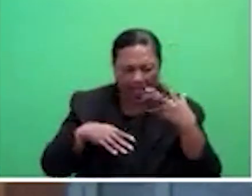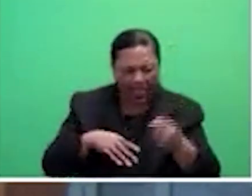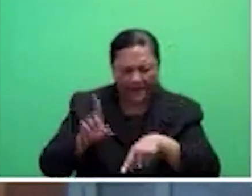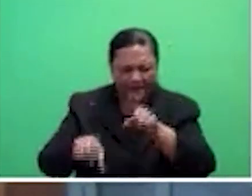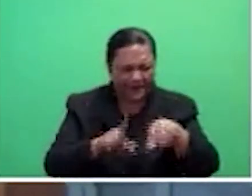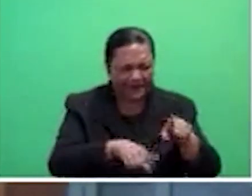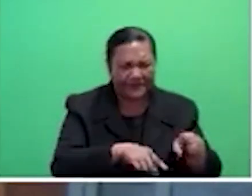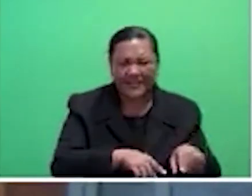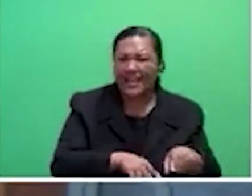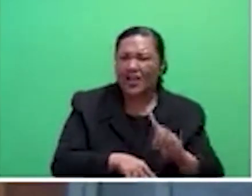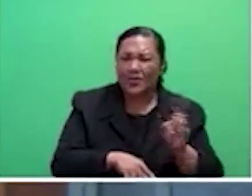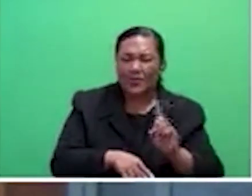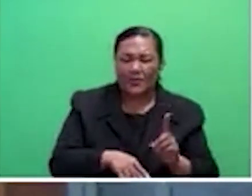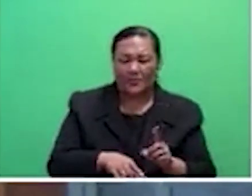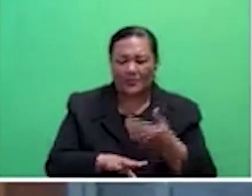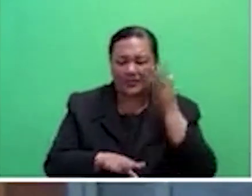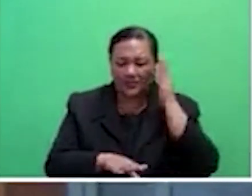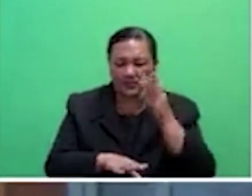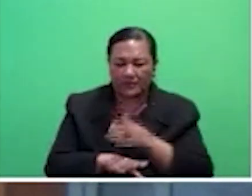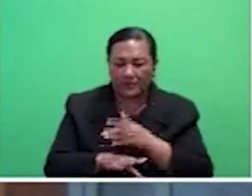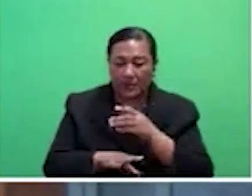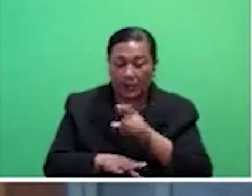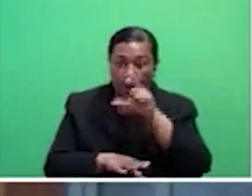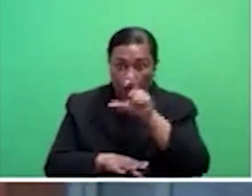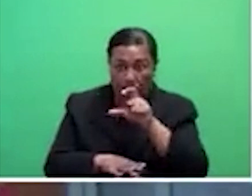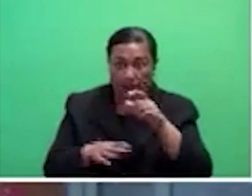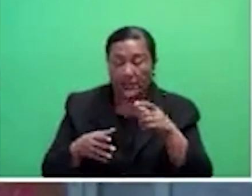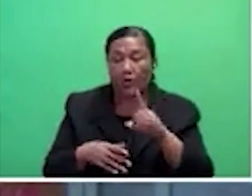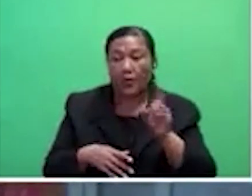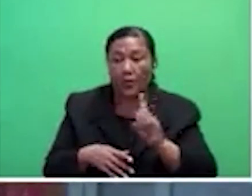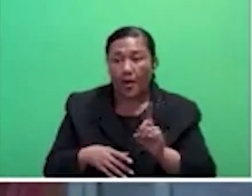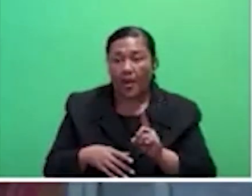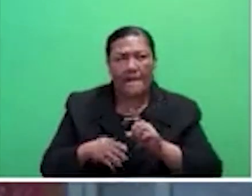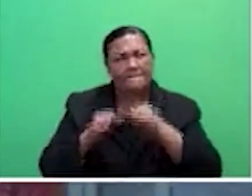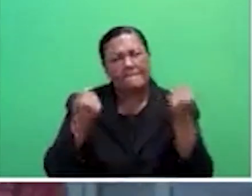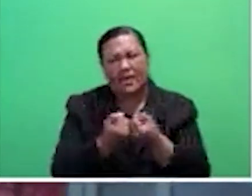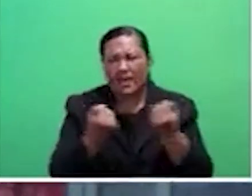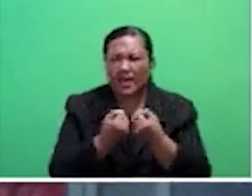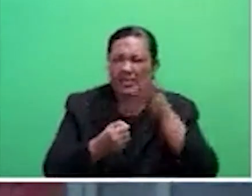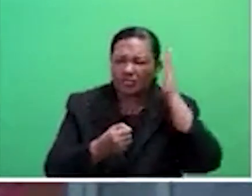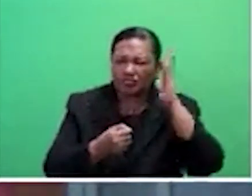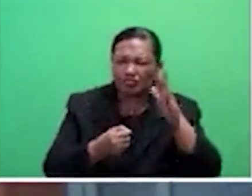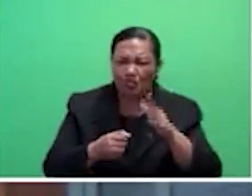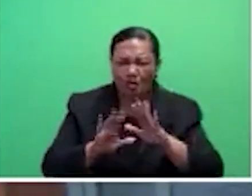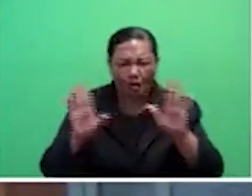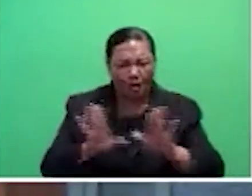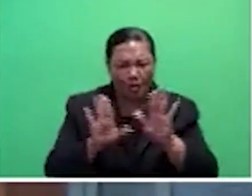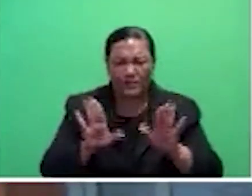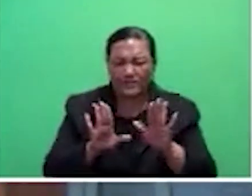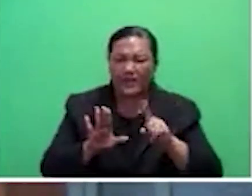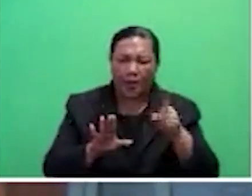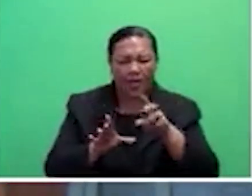removed by the last government. The coalition government has reintroduced Rathasukuna Day and added Girmit Day to celebrate our leaders